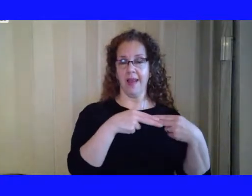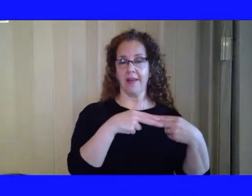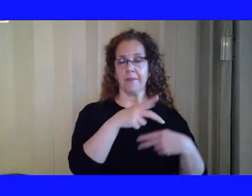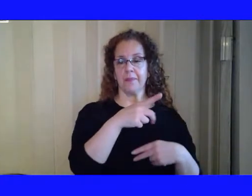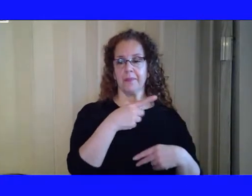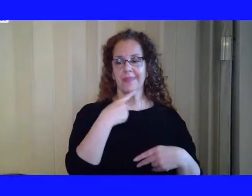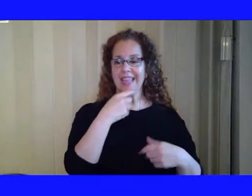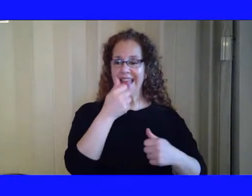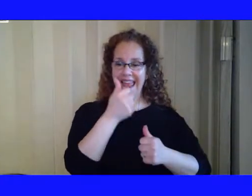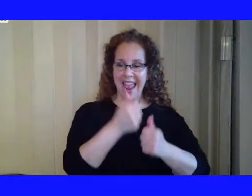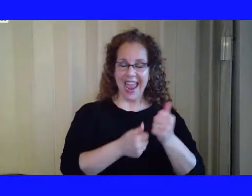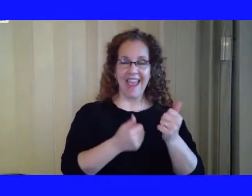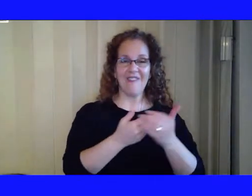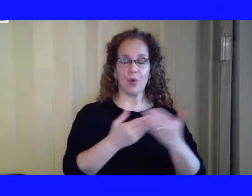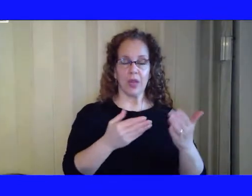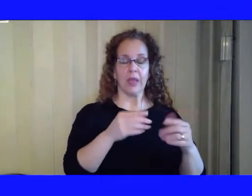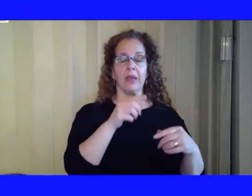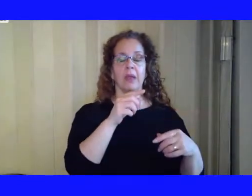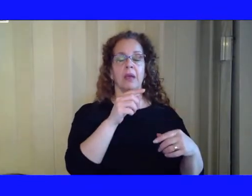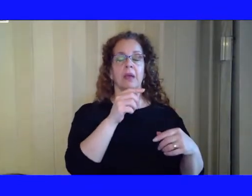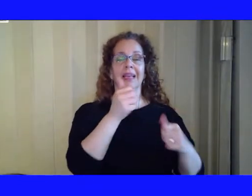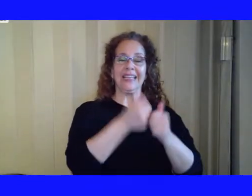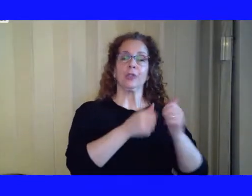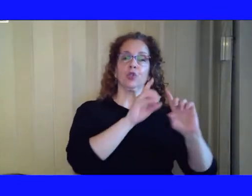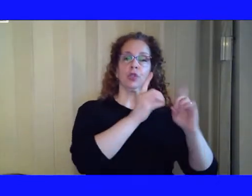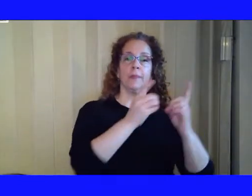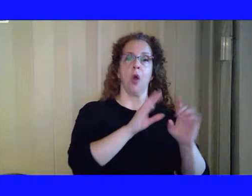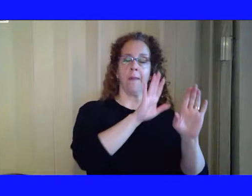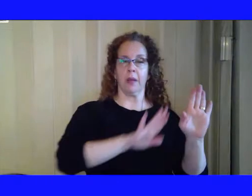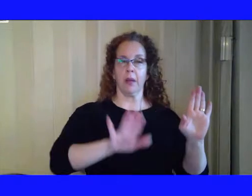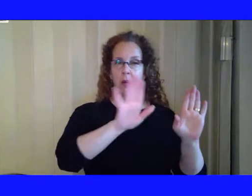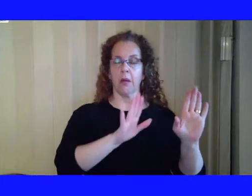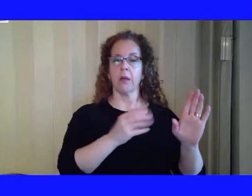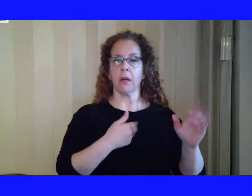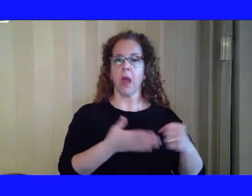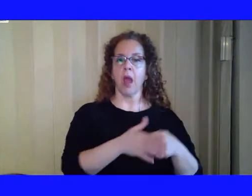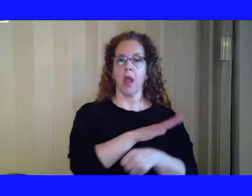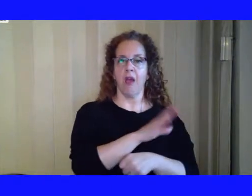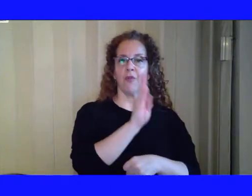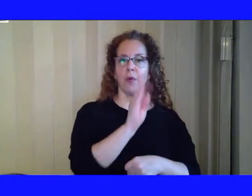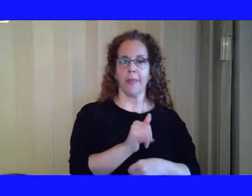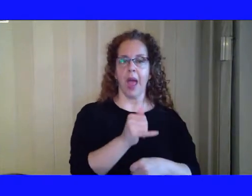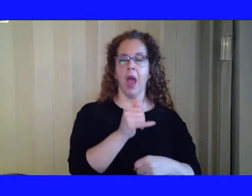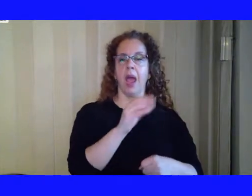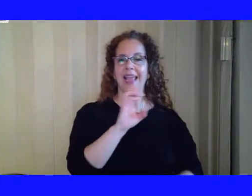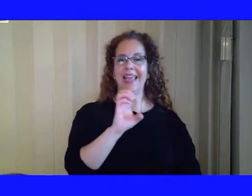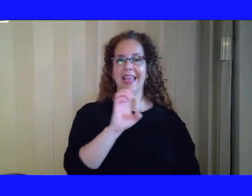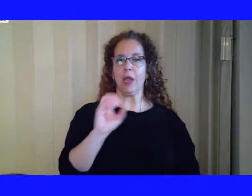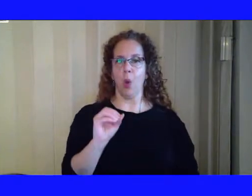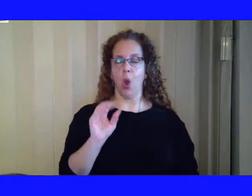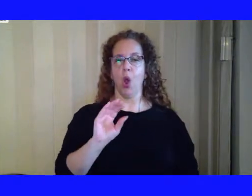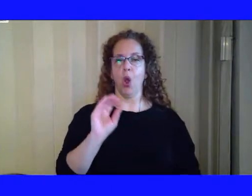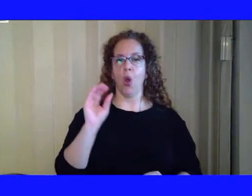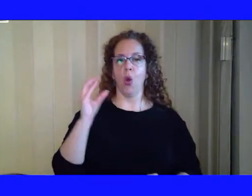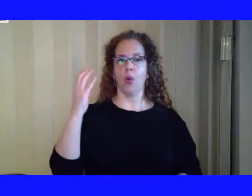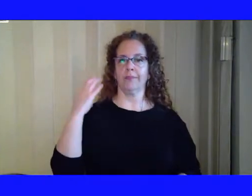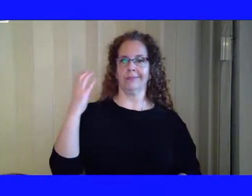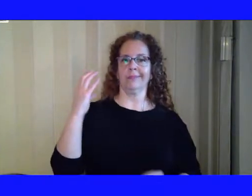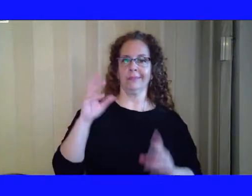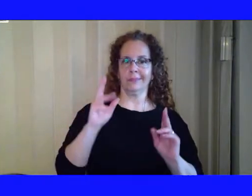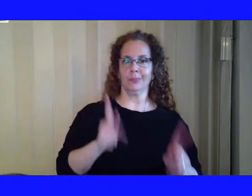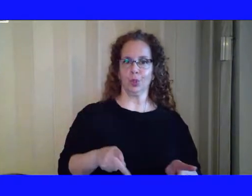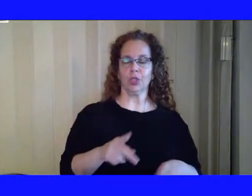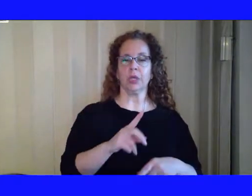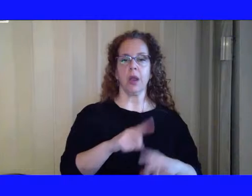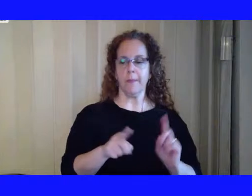accommodations requests went up by approximately 1,000 from previous years due to the challenges